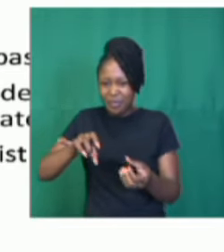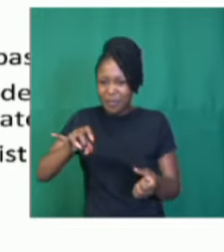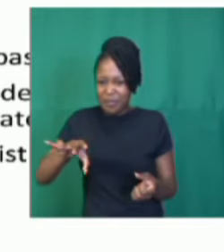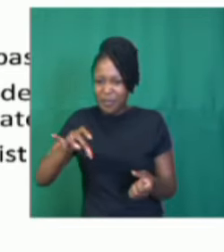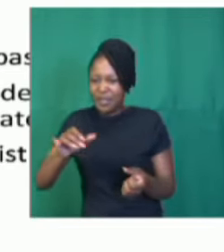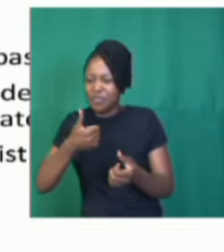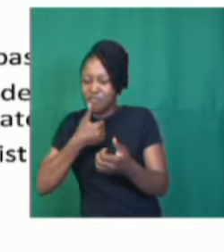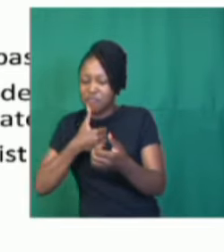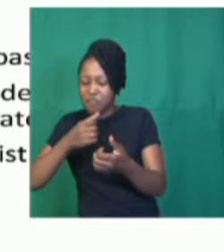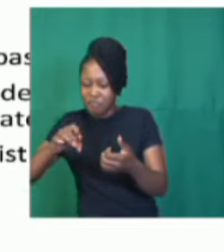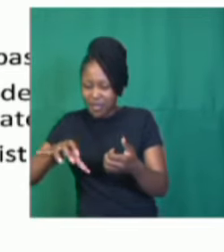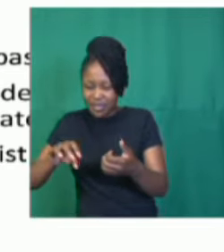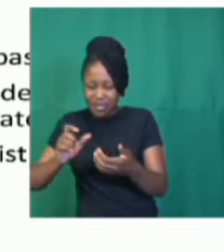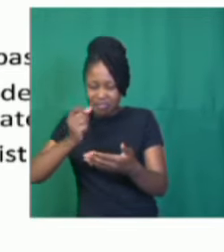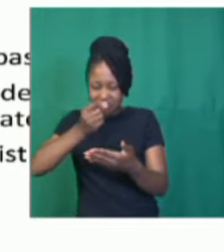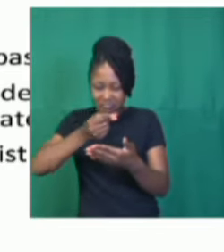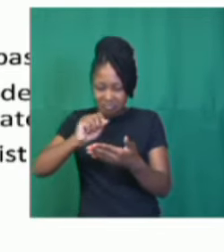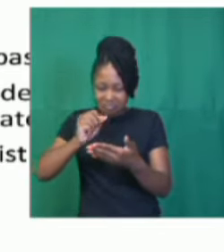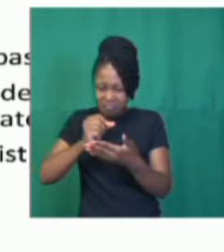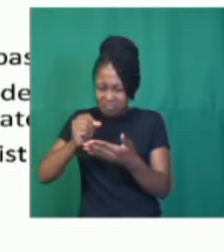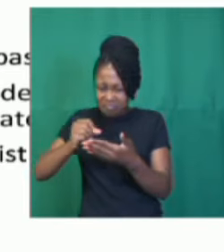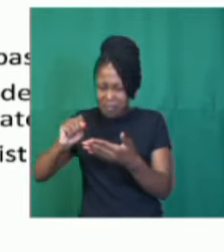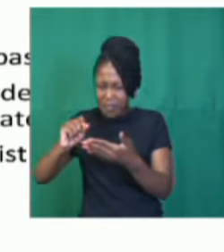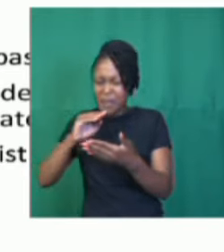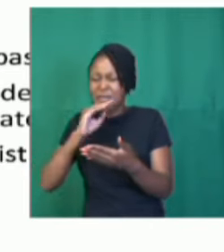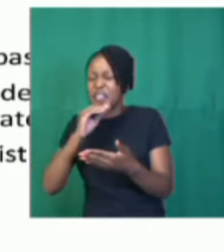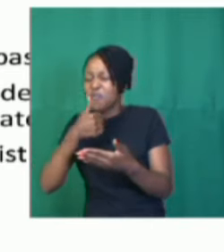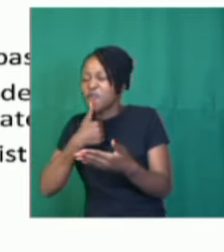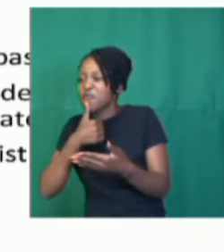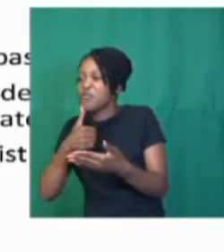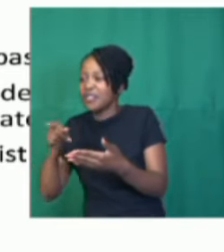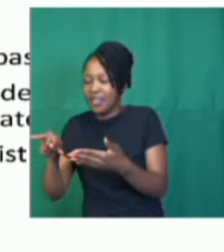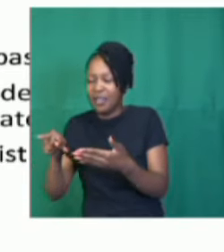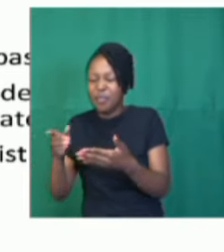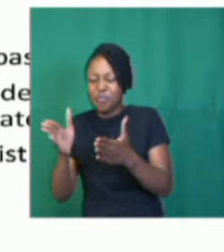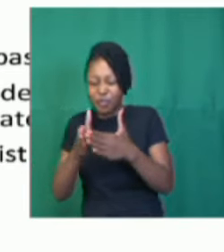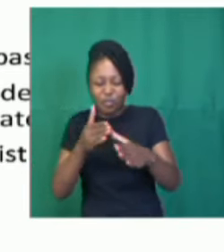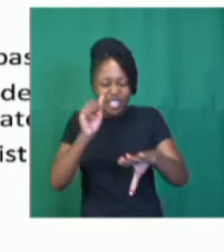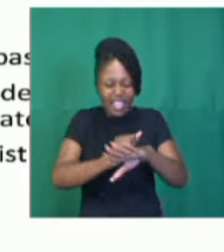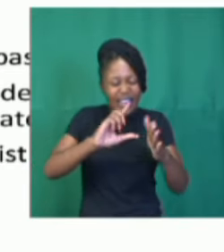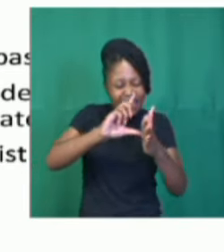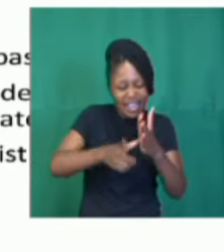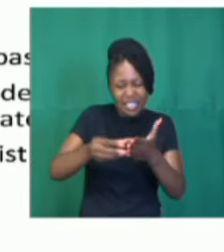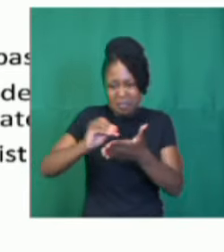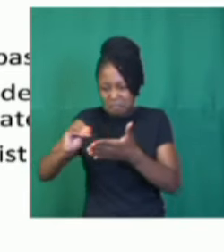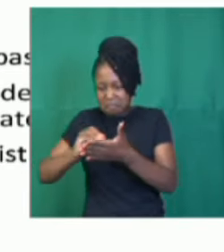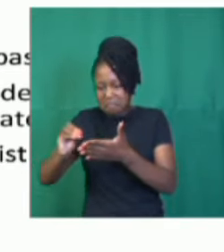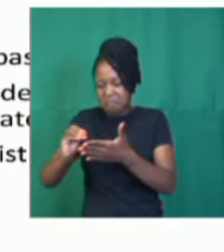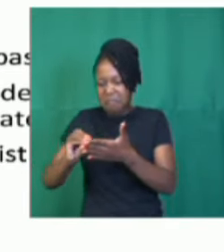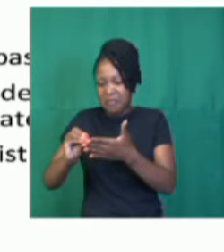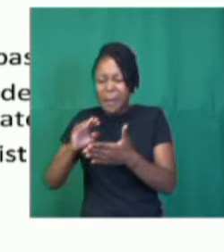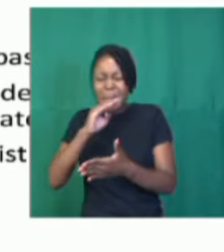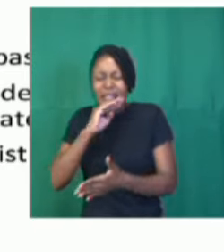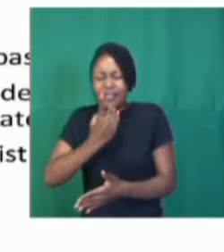easy to make corrections if something is wrong. And you may also Ask yourself, what is it that I am marking in